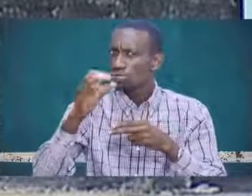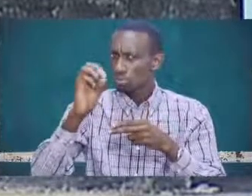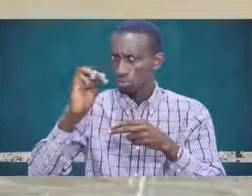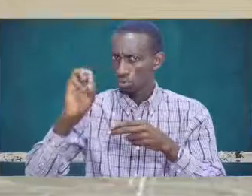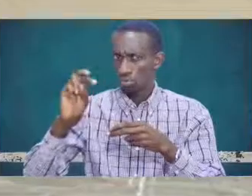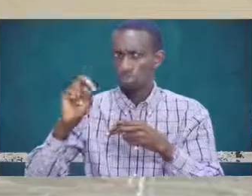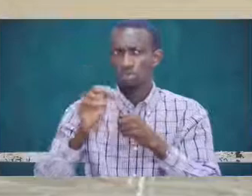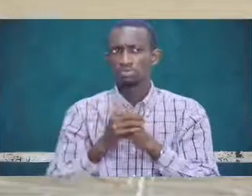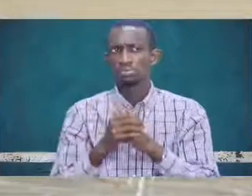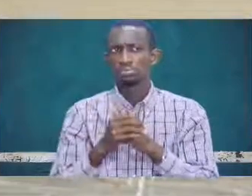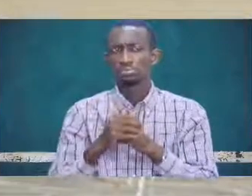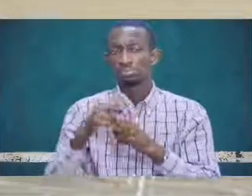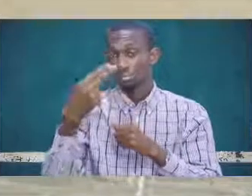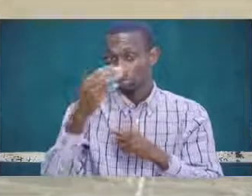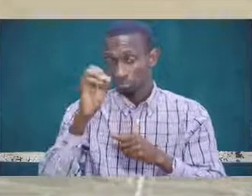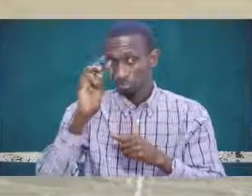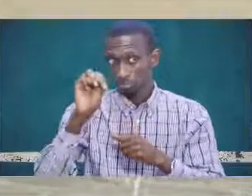stimulates